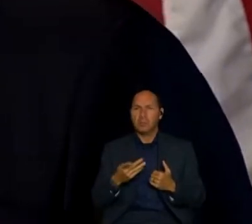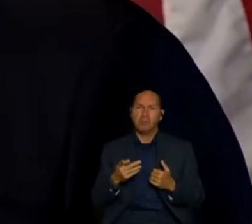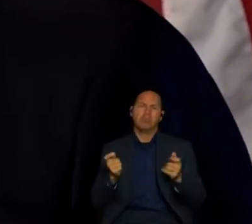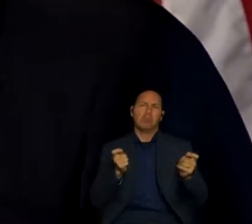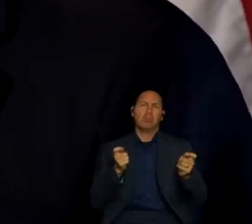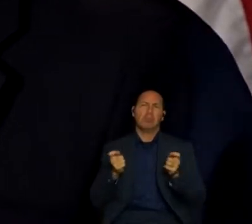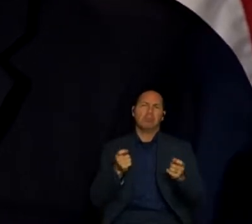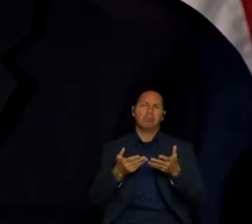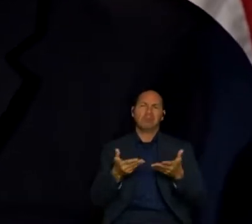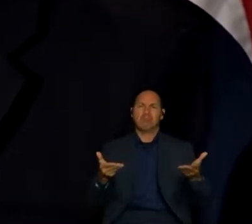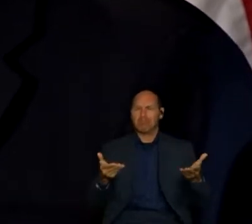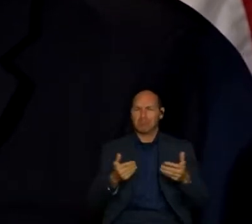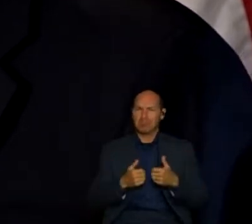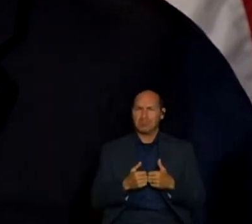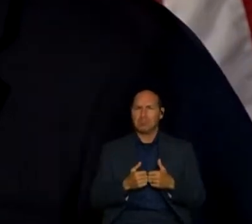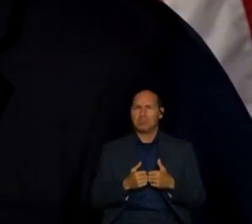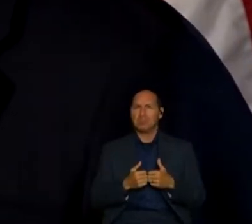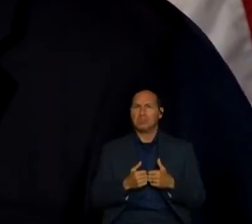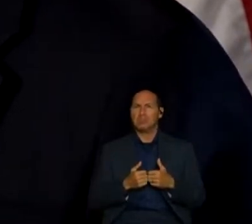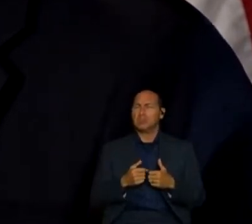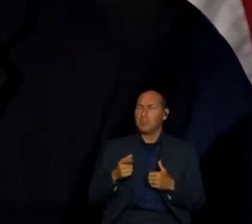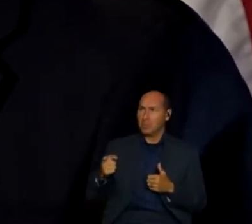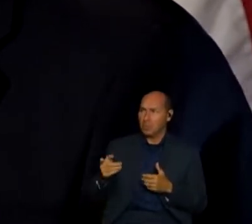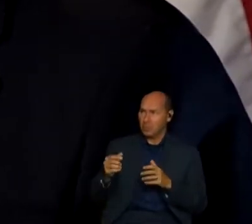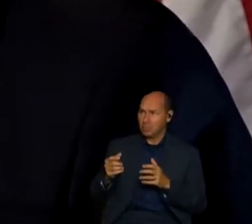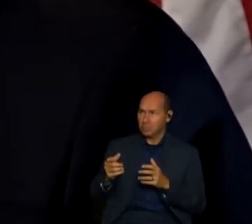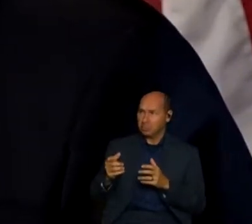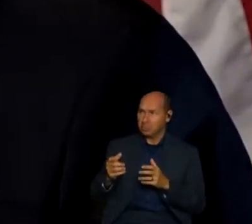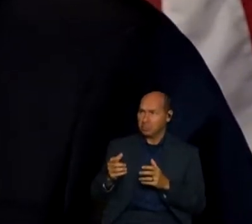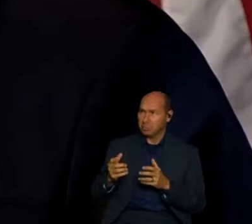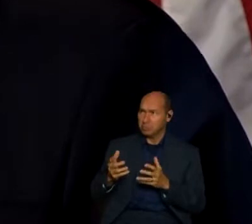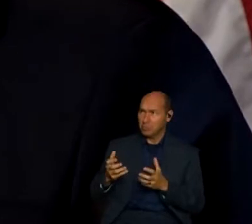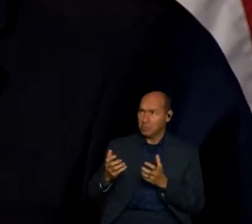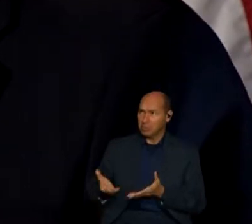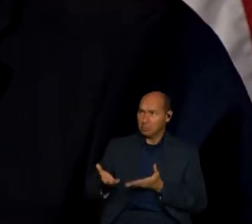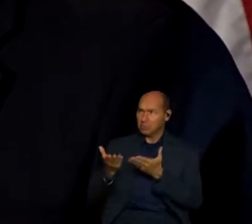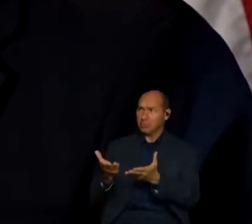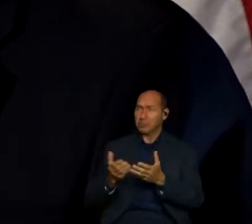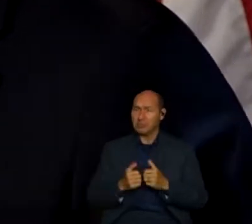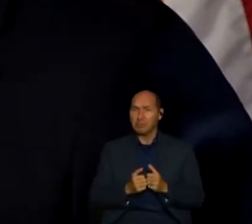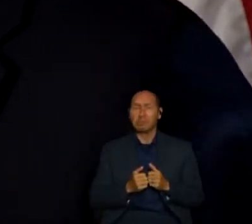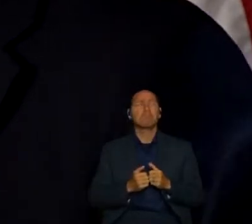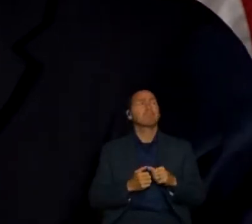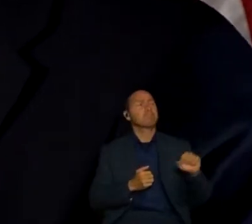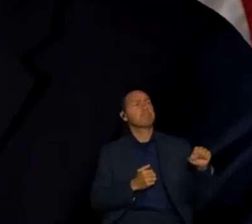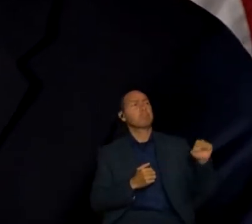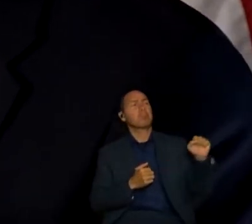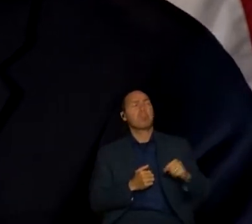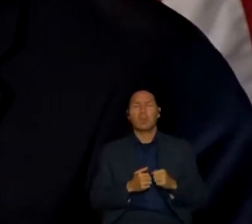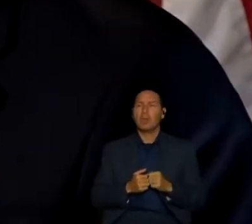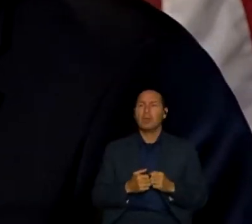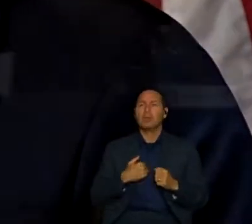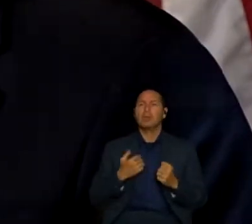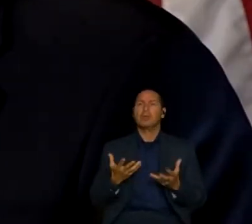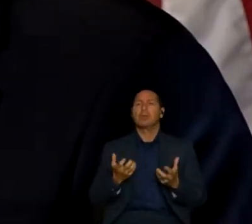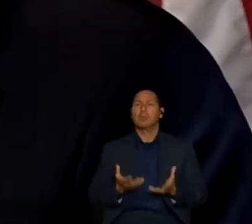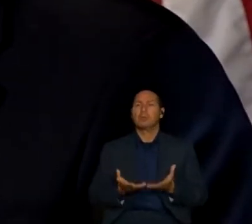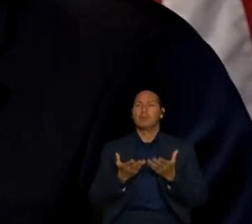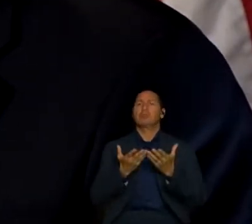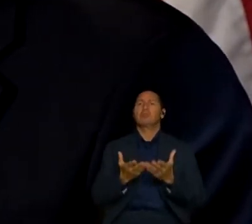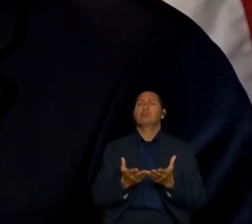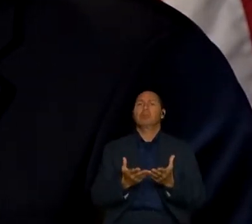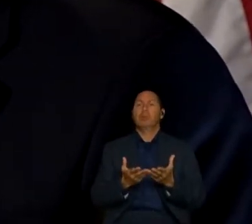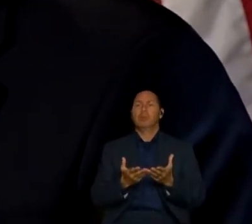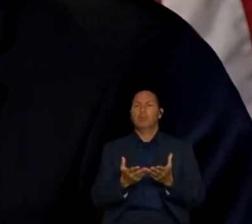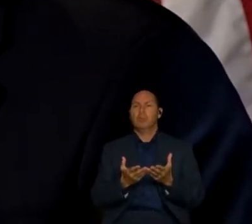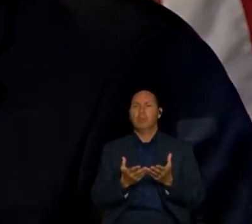matters. One of you be willing to make the next motion? Sure, Mr. Chair. I would like to make the following motion